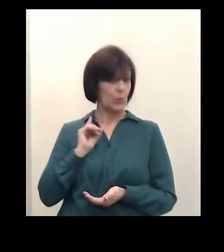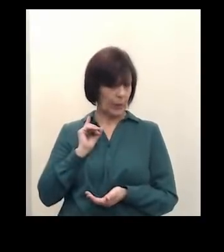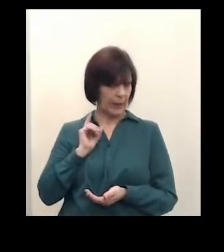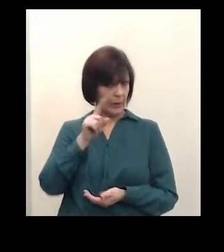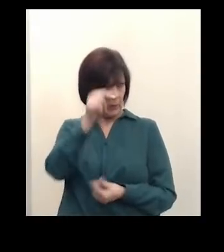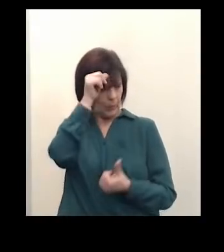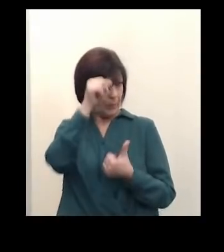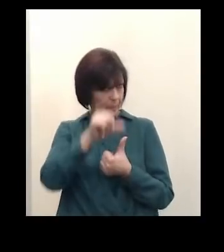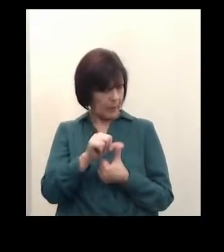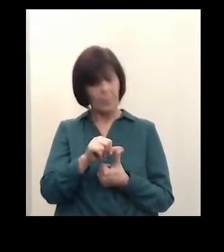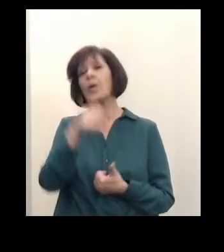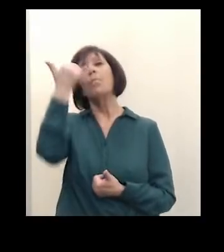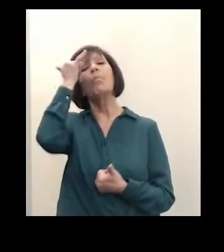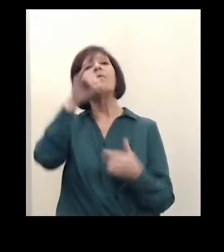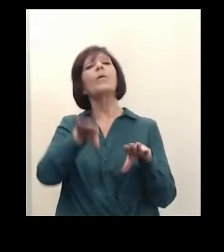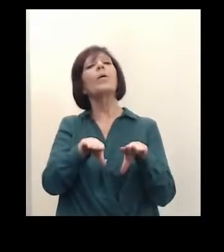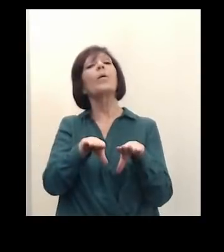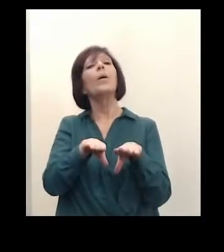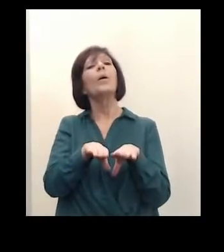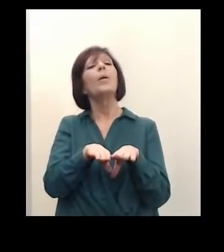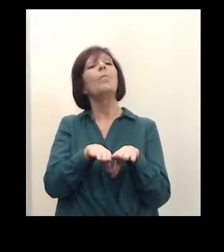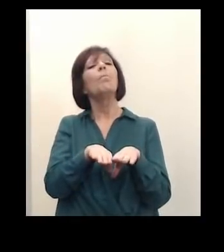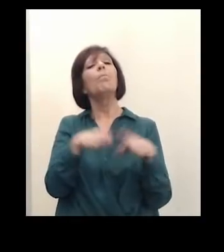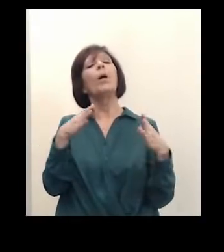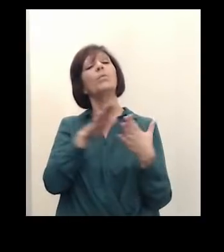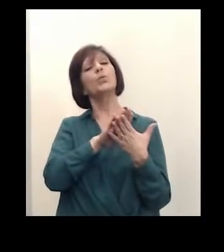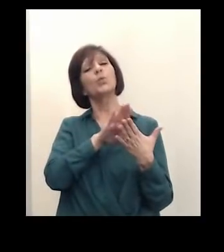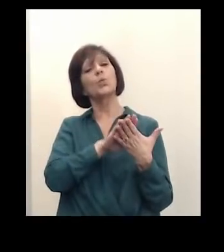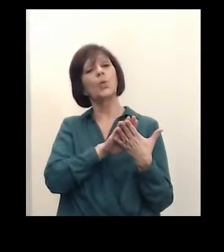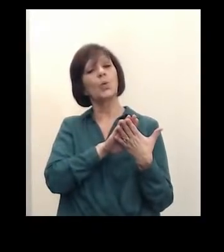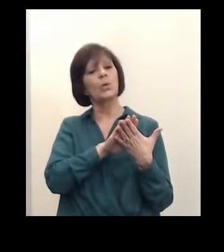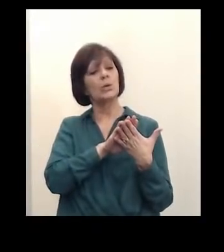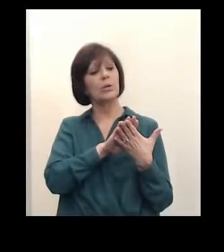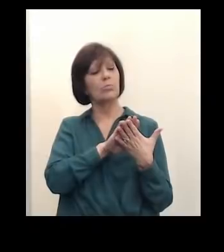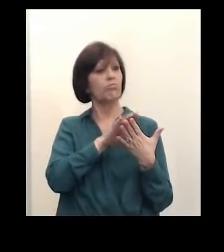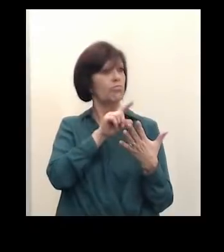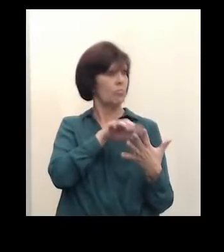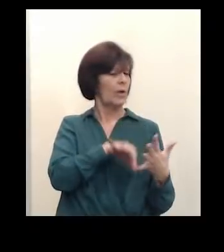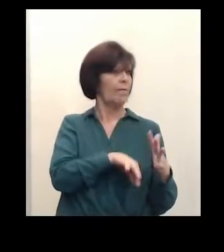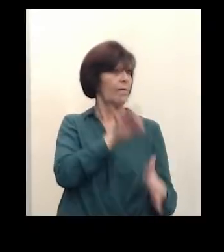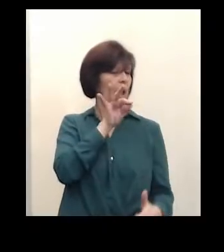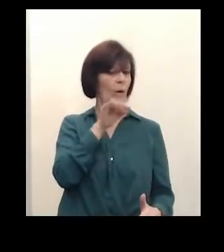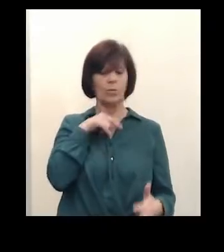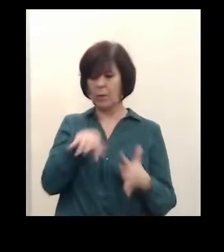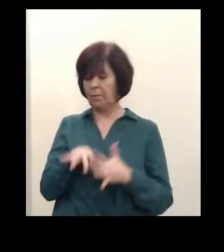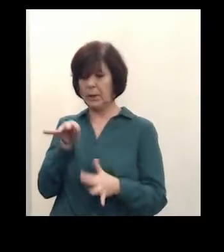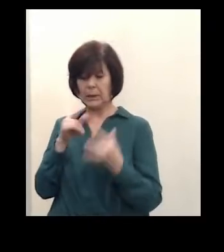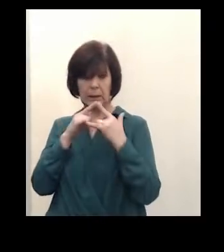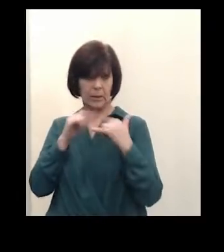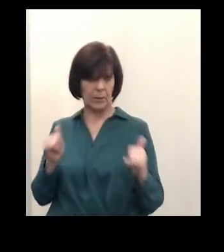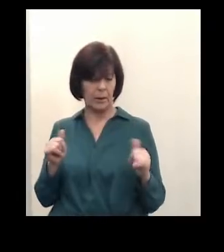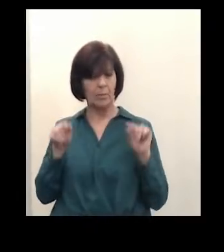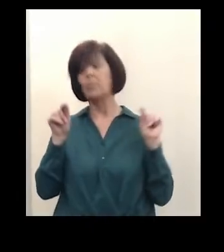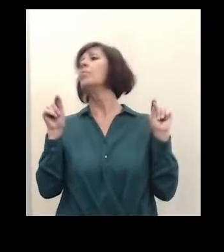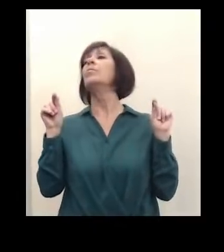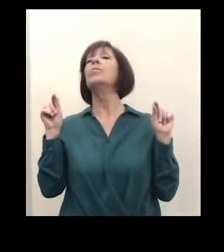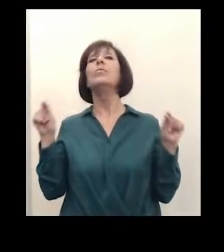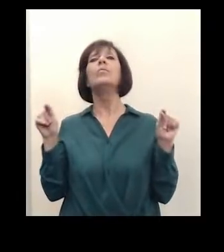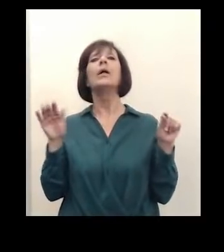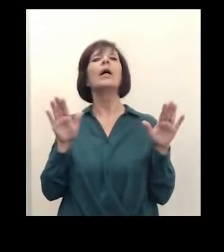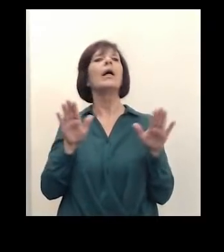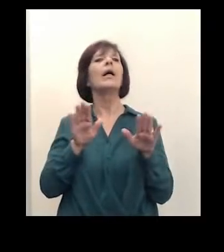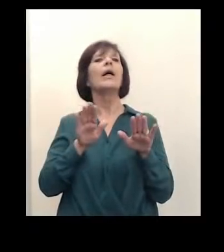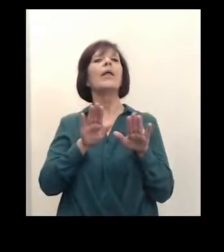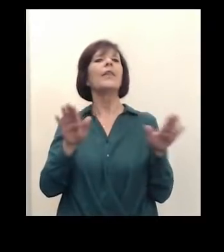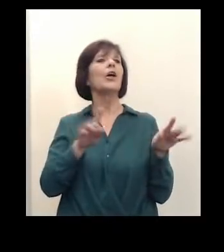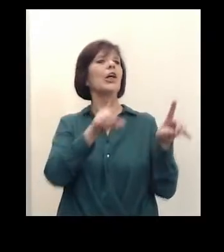the Buffalo Public Schools had learned, as had we learned at the same time, that their testing vendor